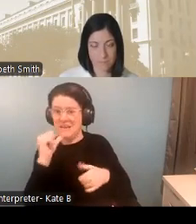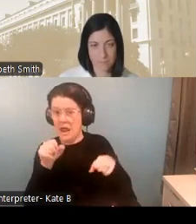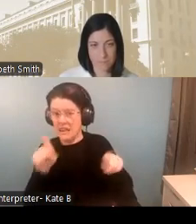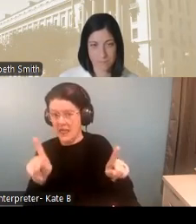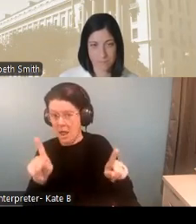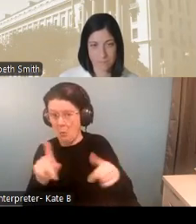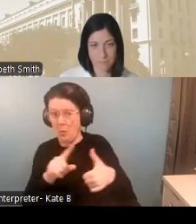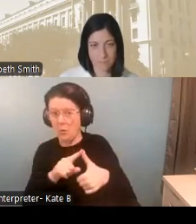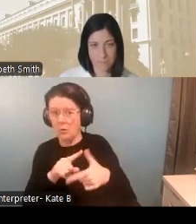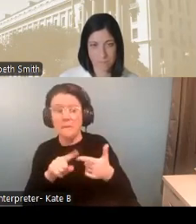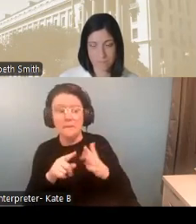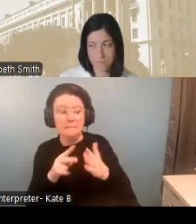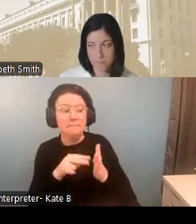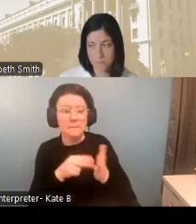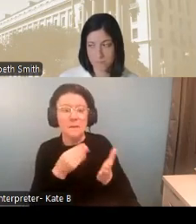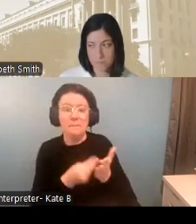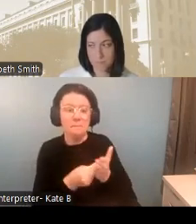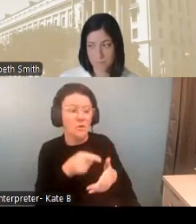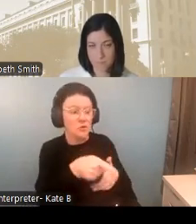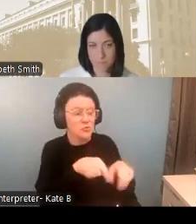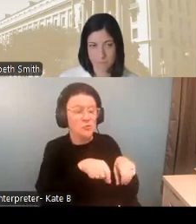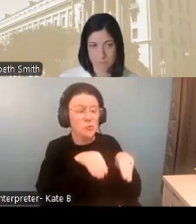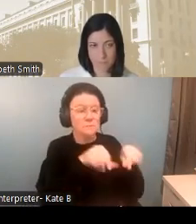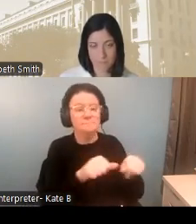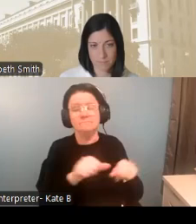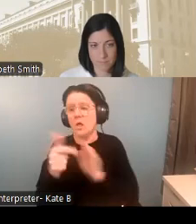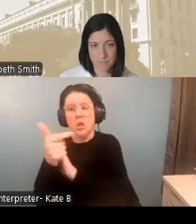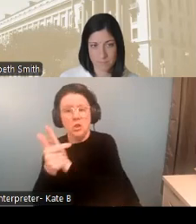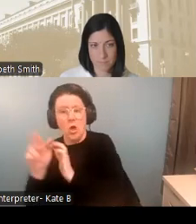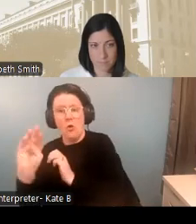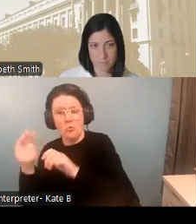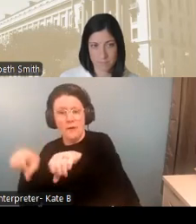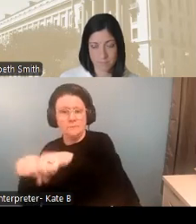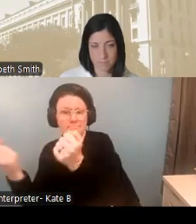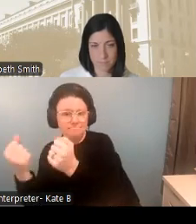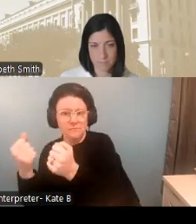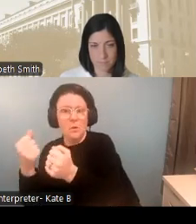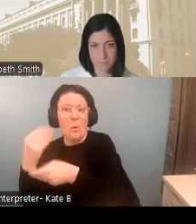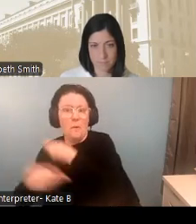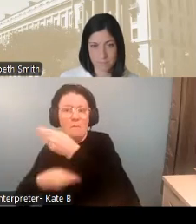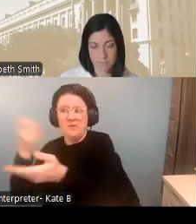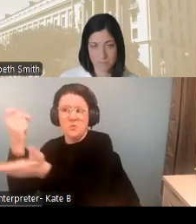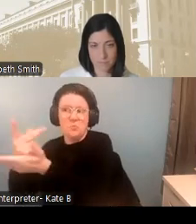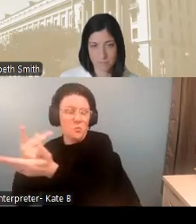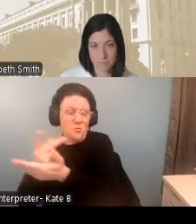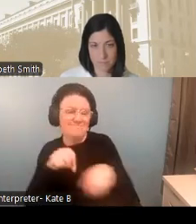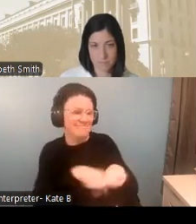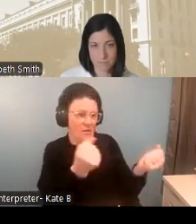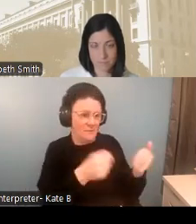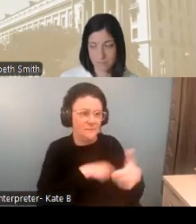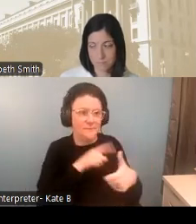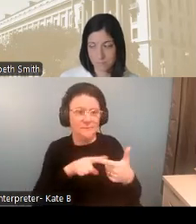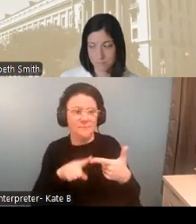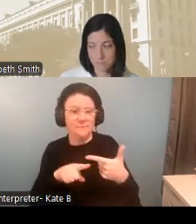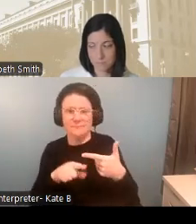unallowable, it means that the cost violated a law, regulation, grant award, or approved budget. If a cost is